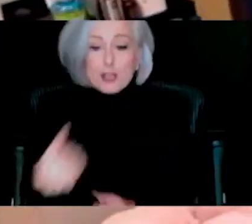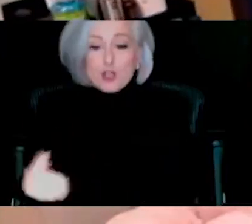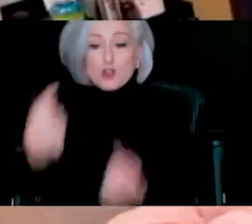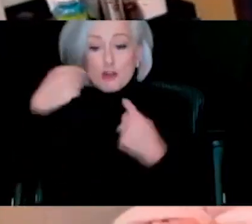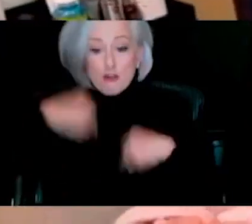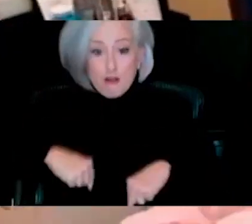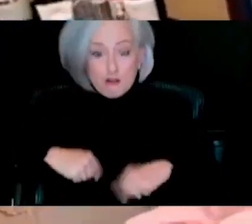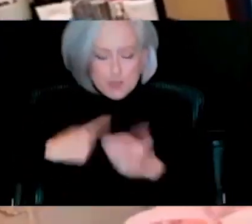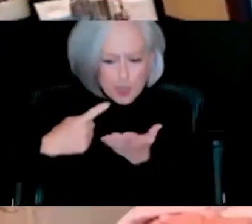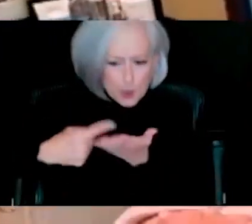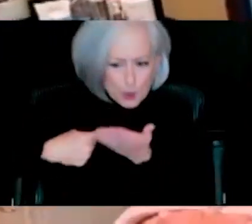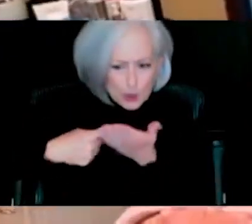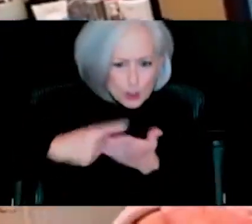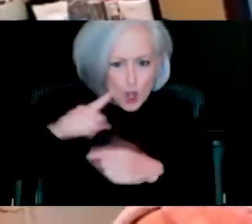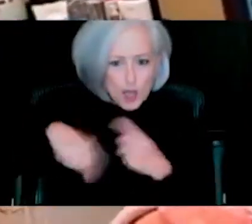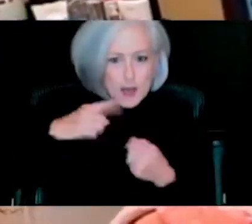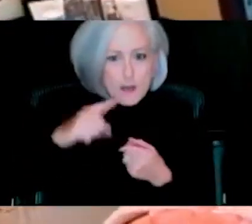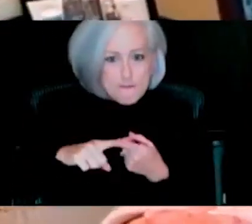about,